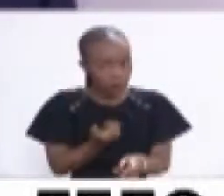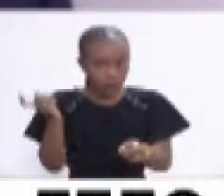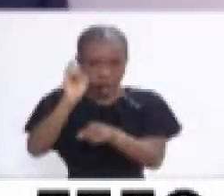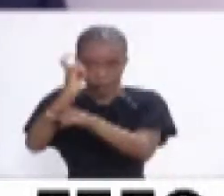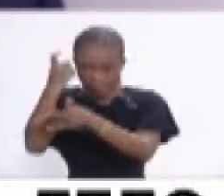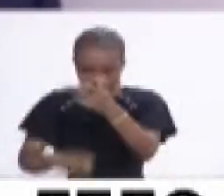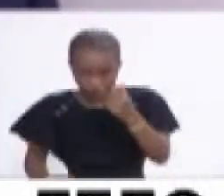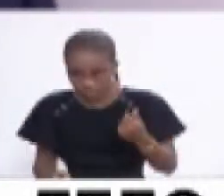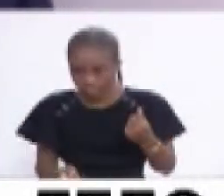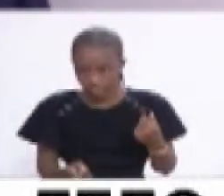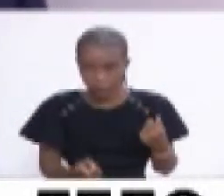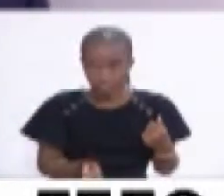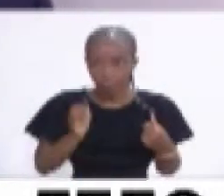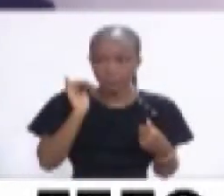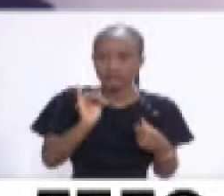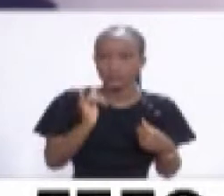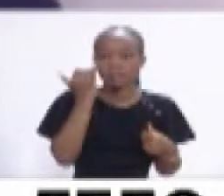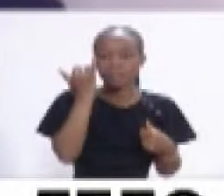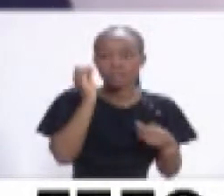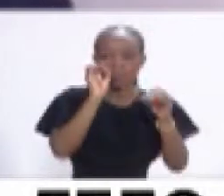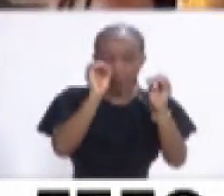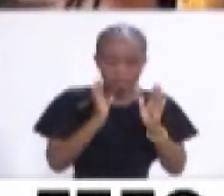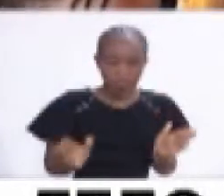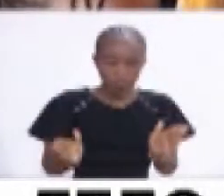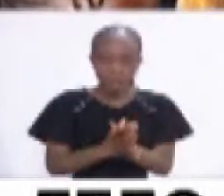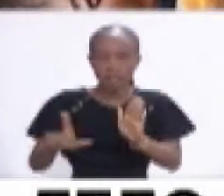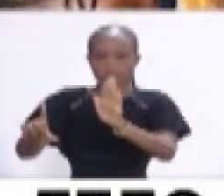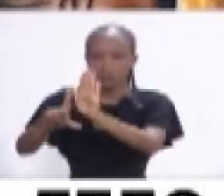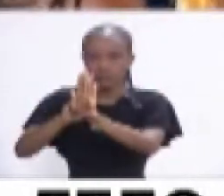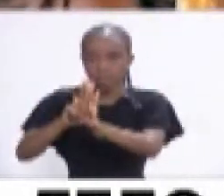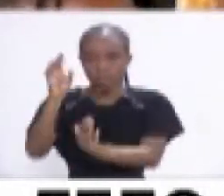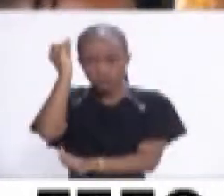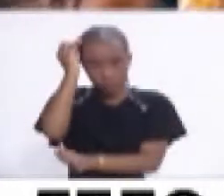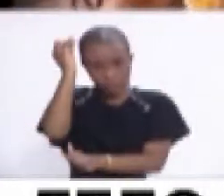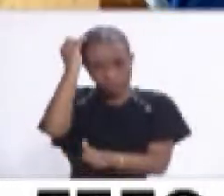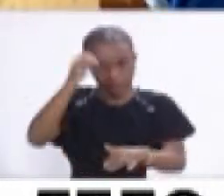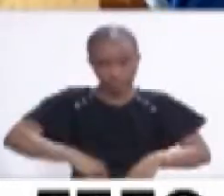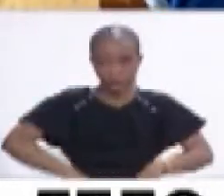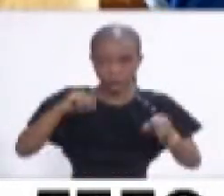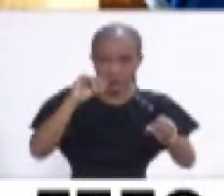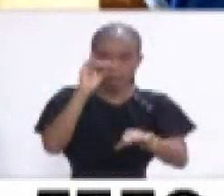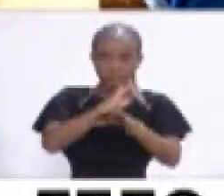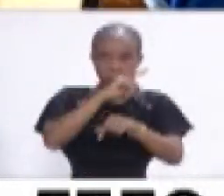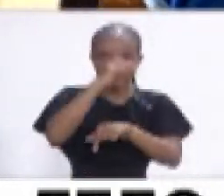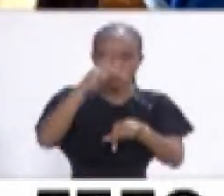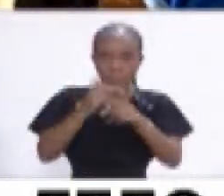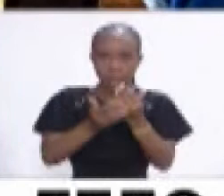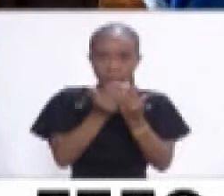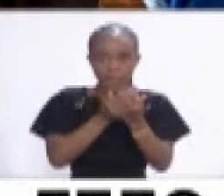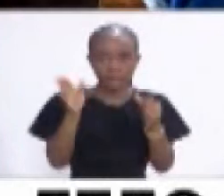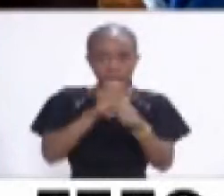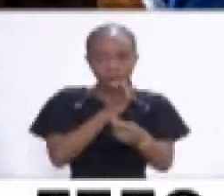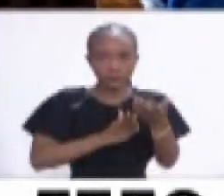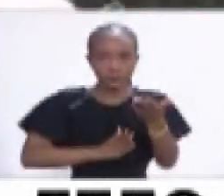levy, that's now between the teacher and the law. The education boss urged principals to be vigilant in